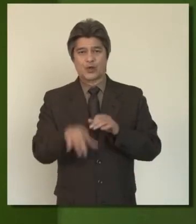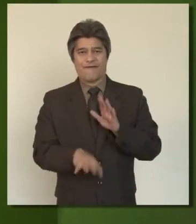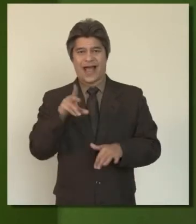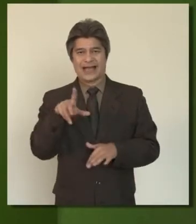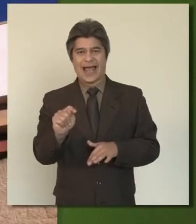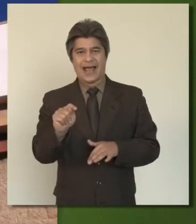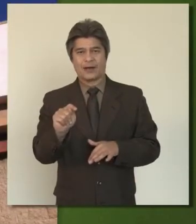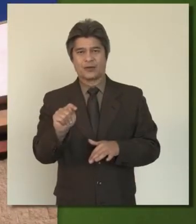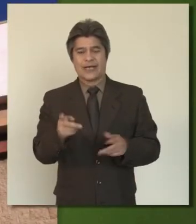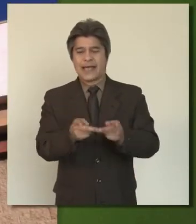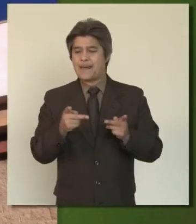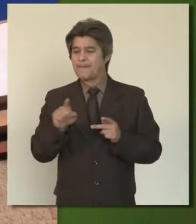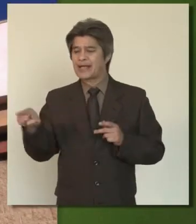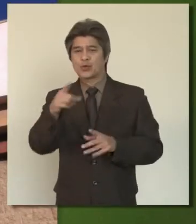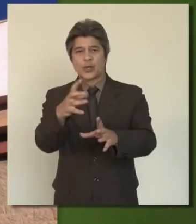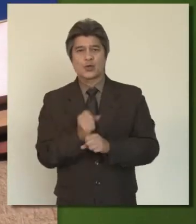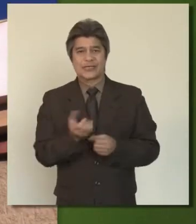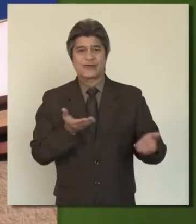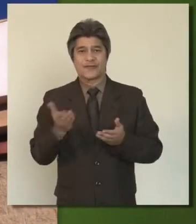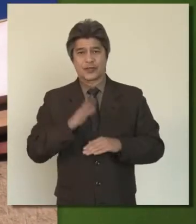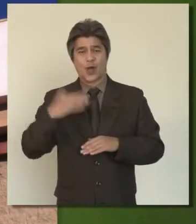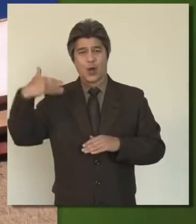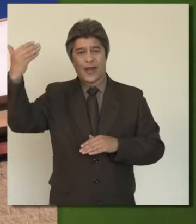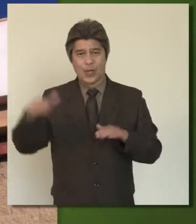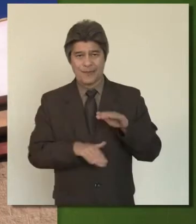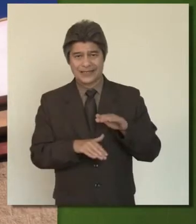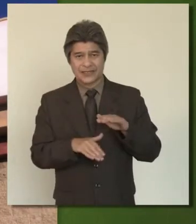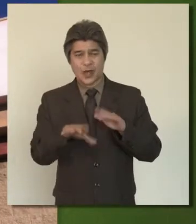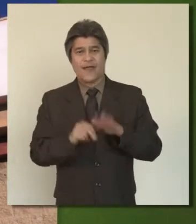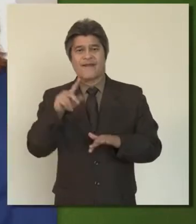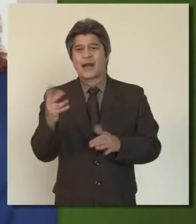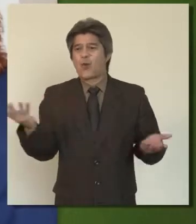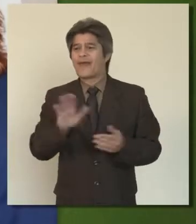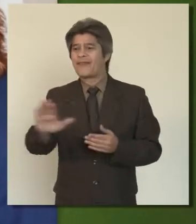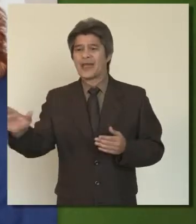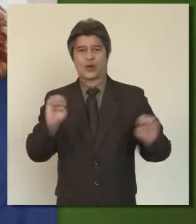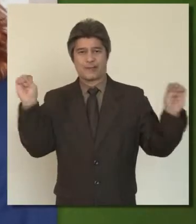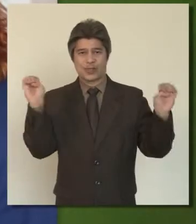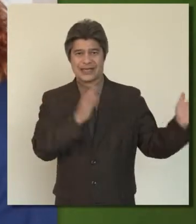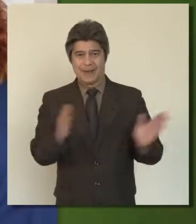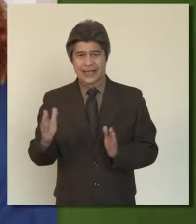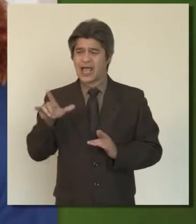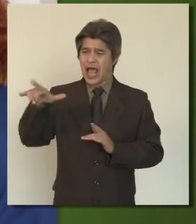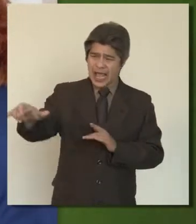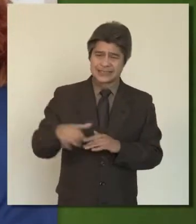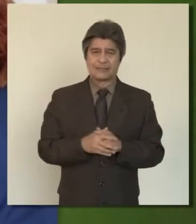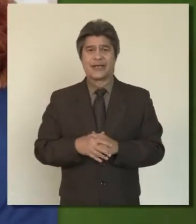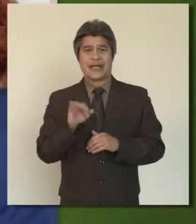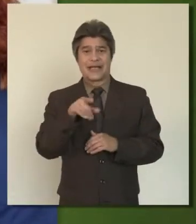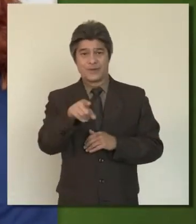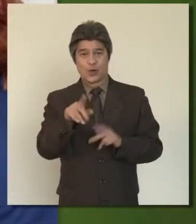It's important that you find out in those places where you receive services on a regular basis, you find out what their emergency plans are.